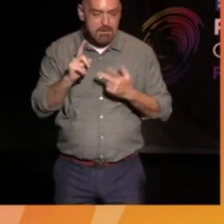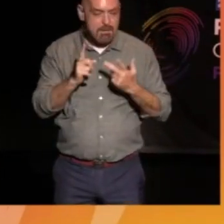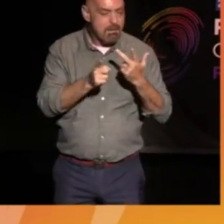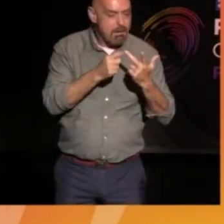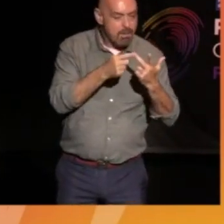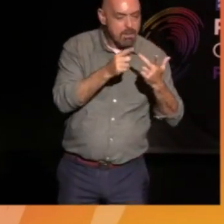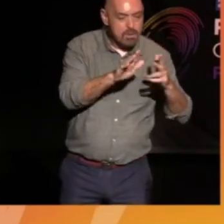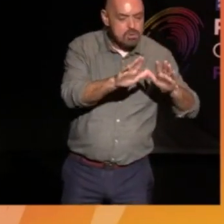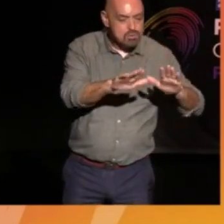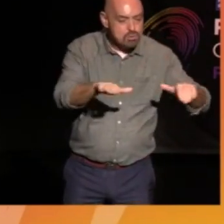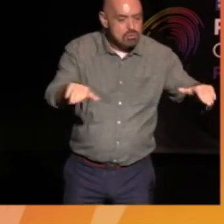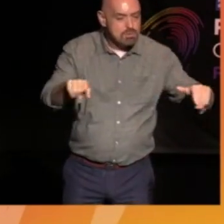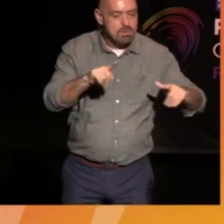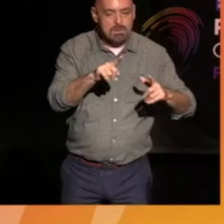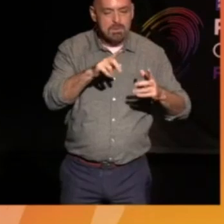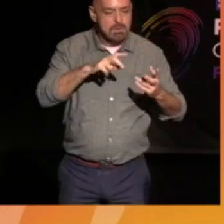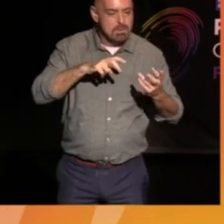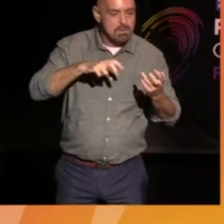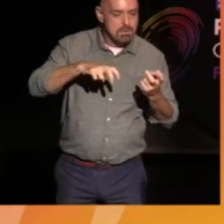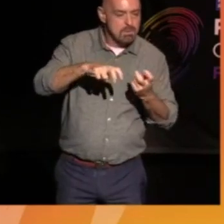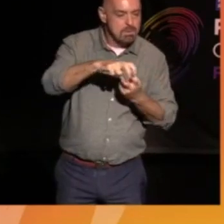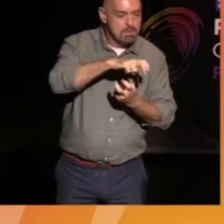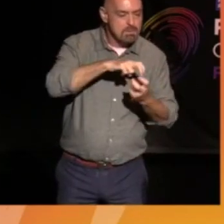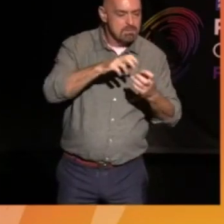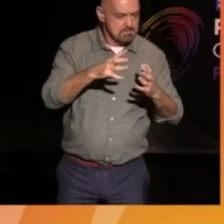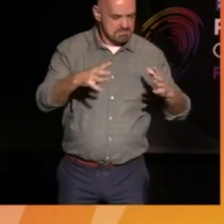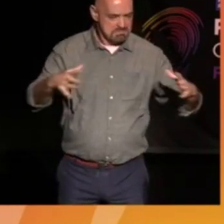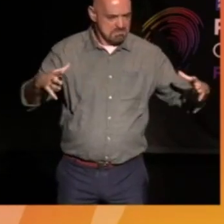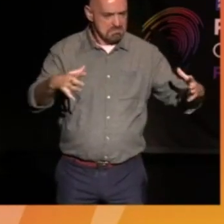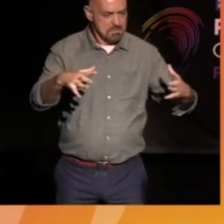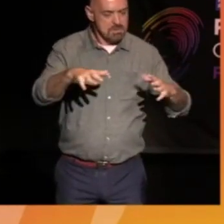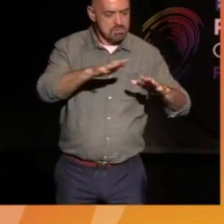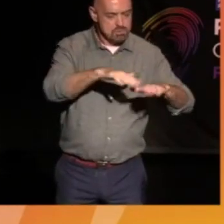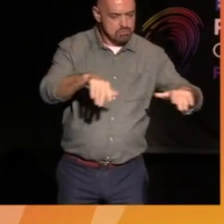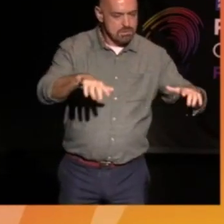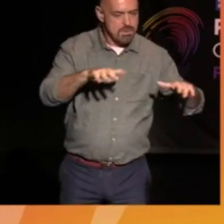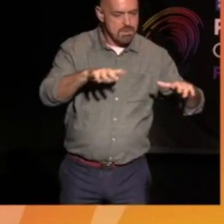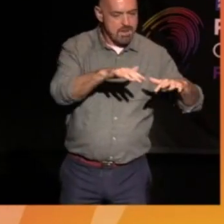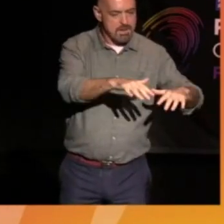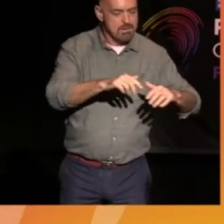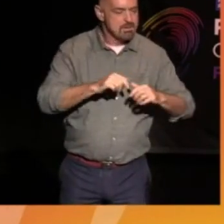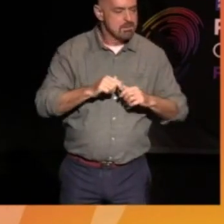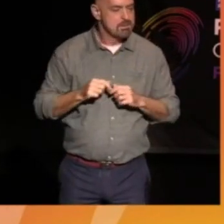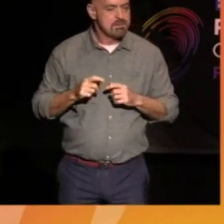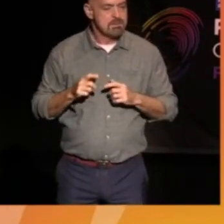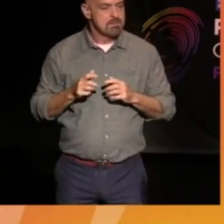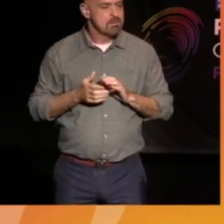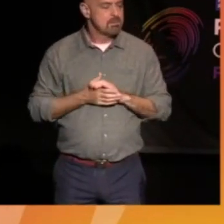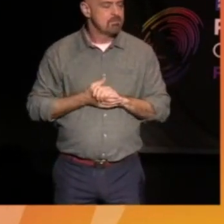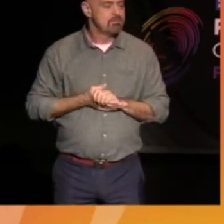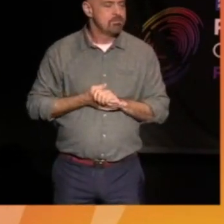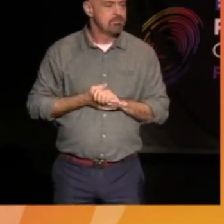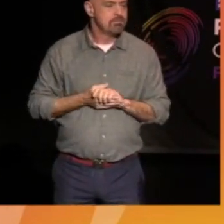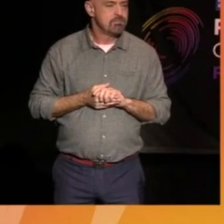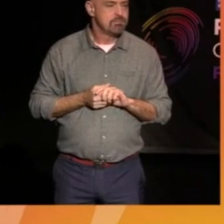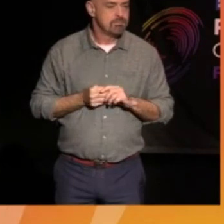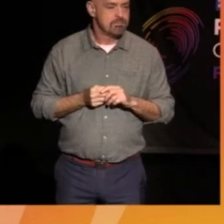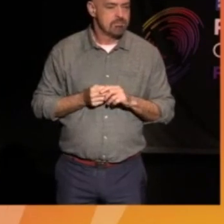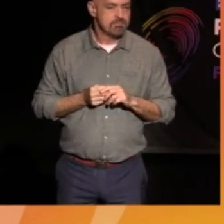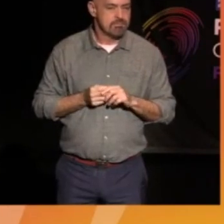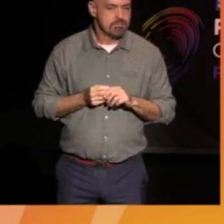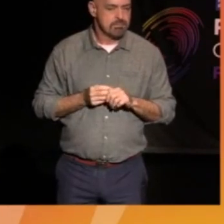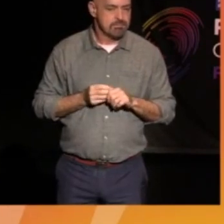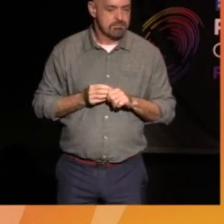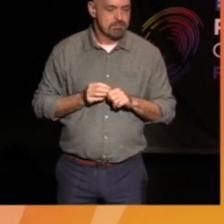children, they were more 100 of the children were staying here, and they were living. They